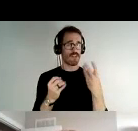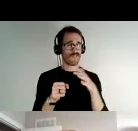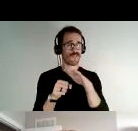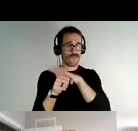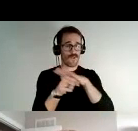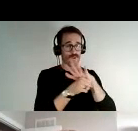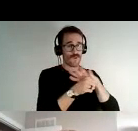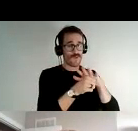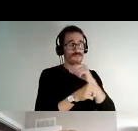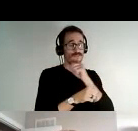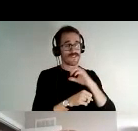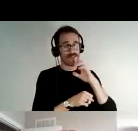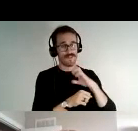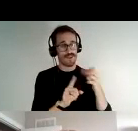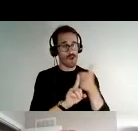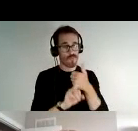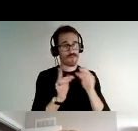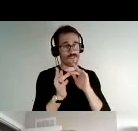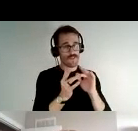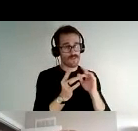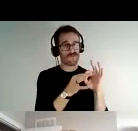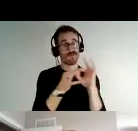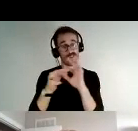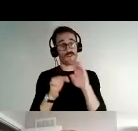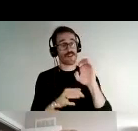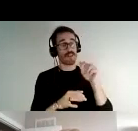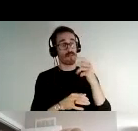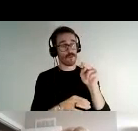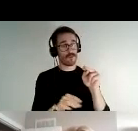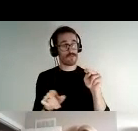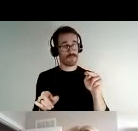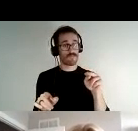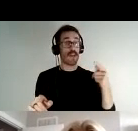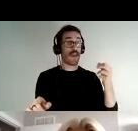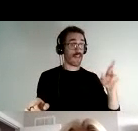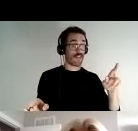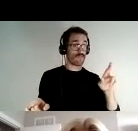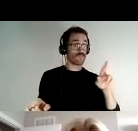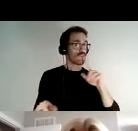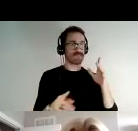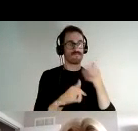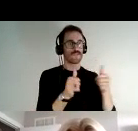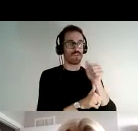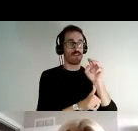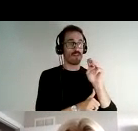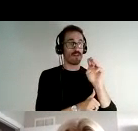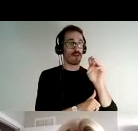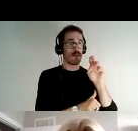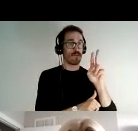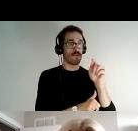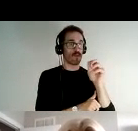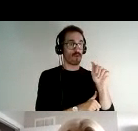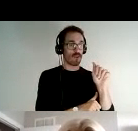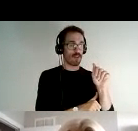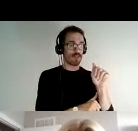networks that are connected to Elder Abuse Prevention Ontario. And Heather is actually the chair of the Muskoka Prevention